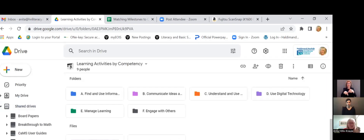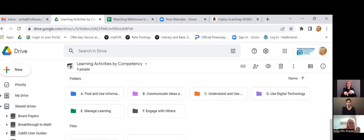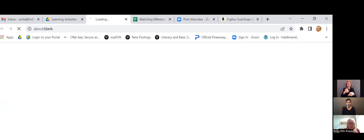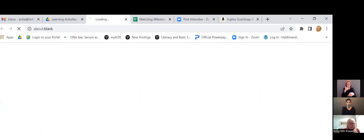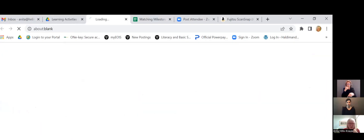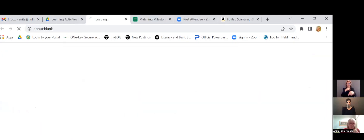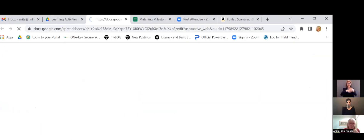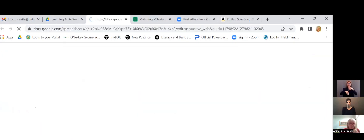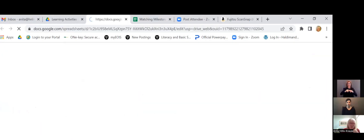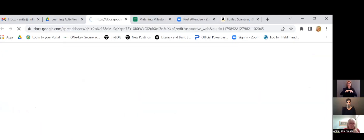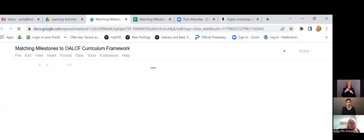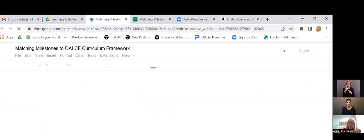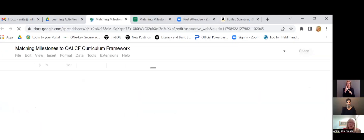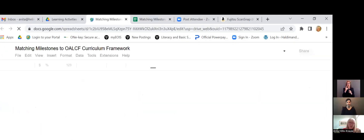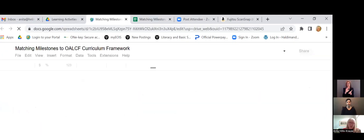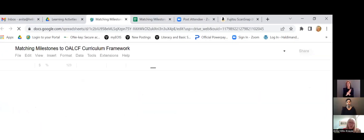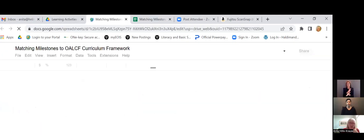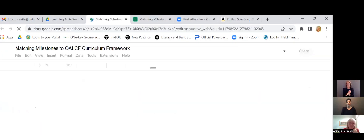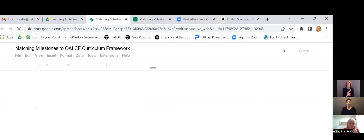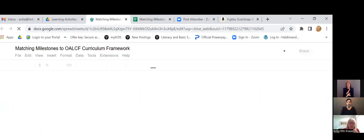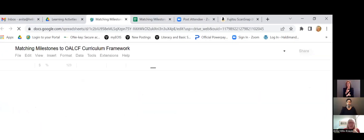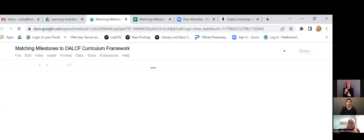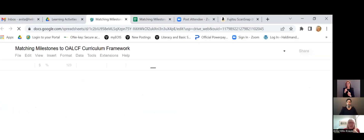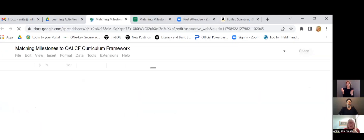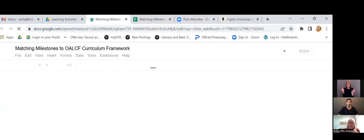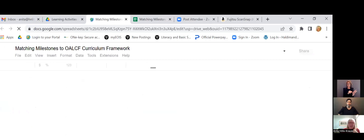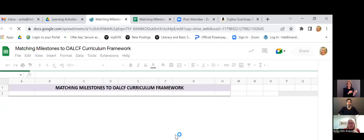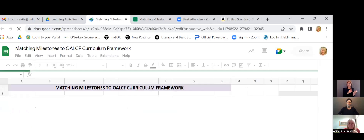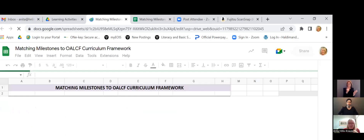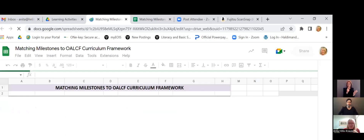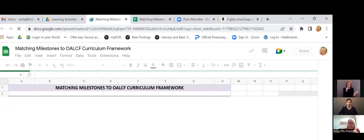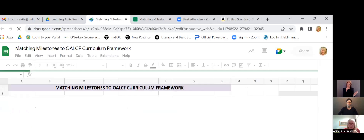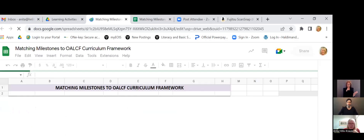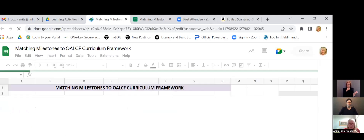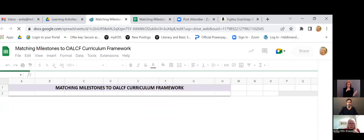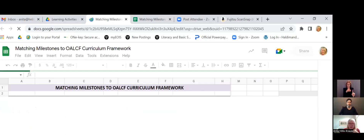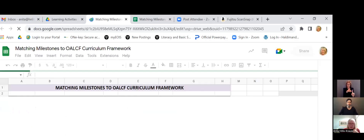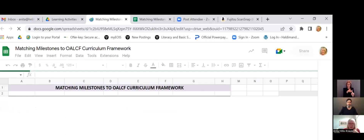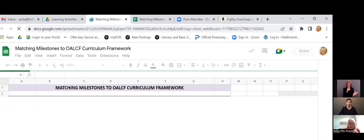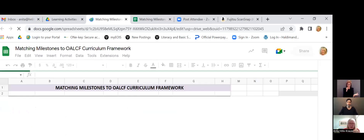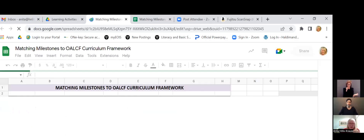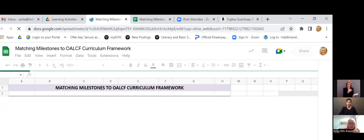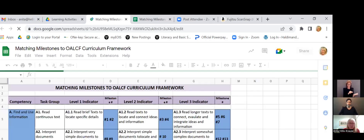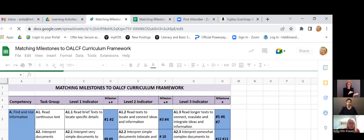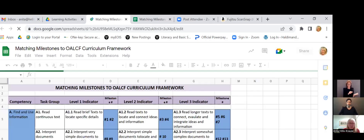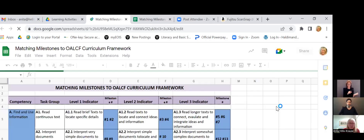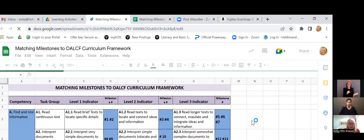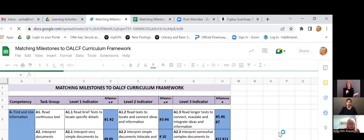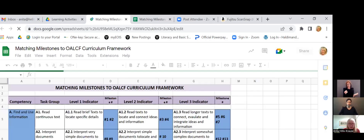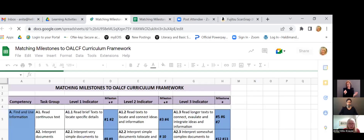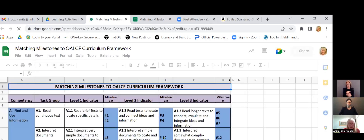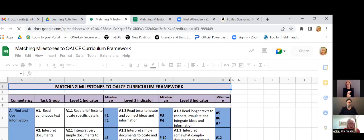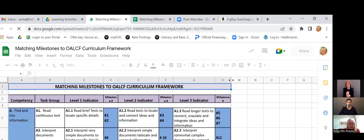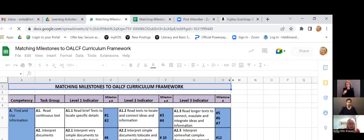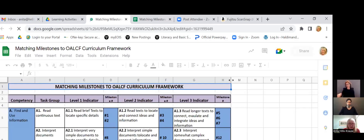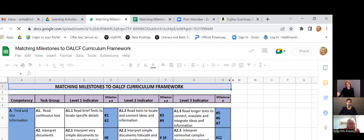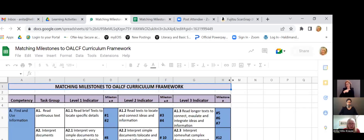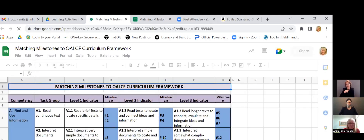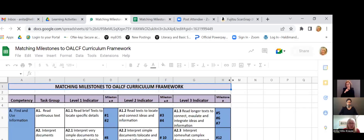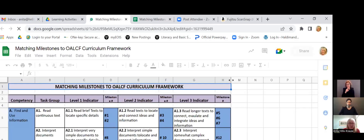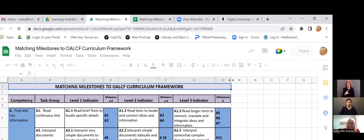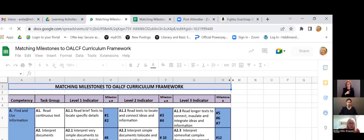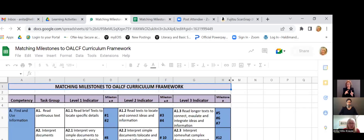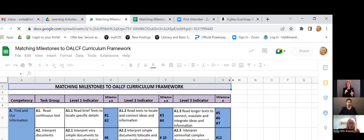A document that we always refer to, and I'm sure many of you do as well. And we took this